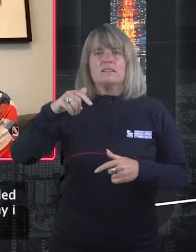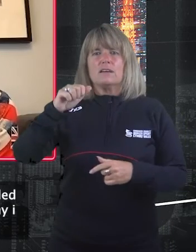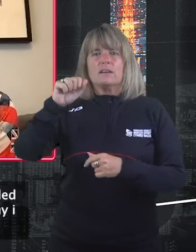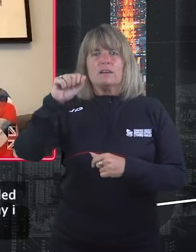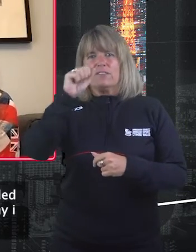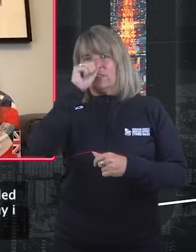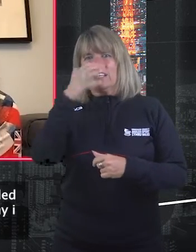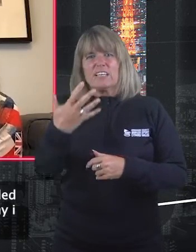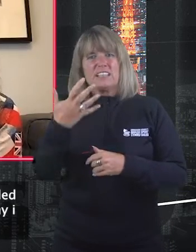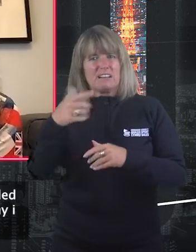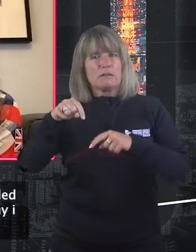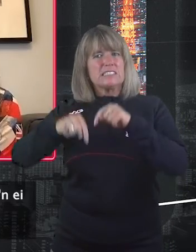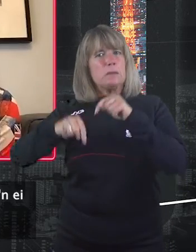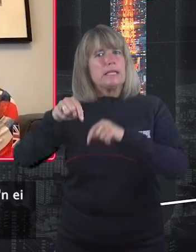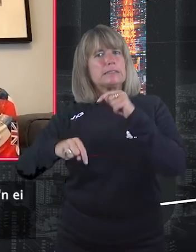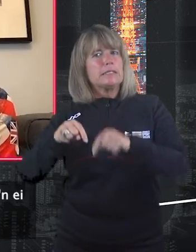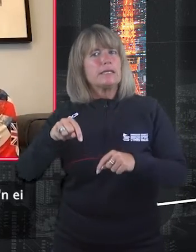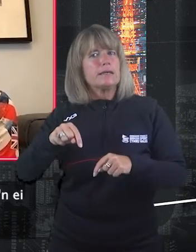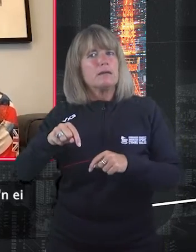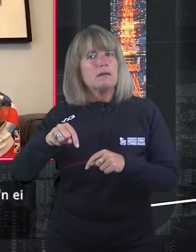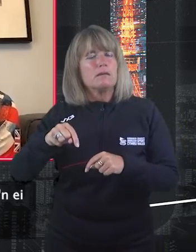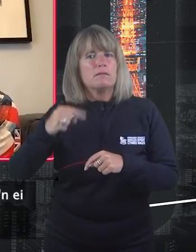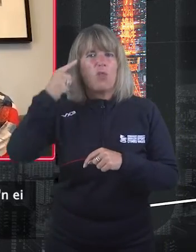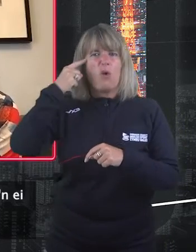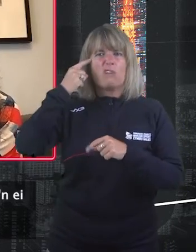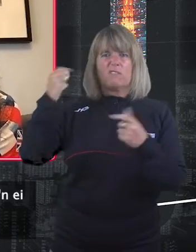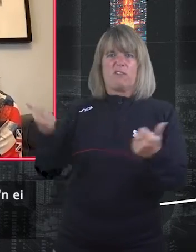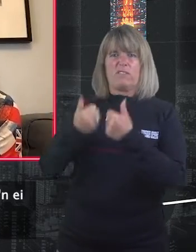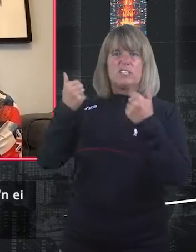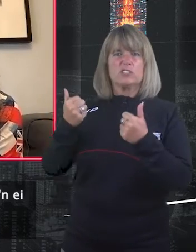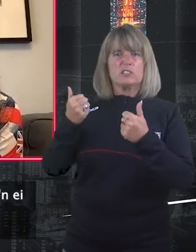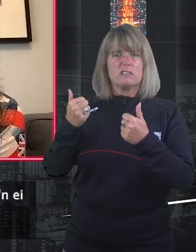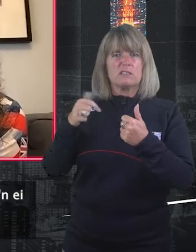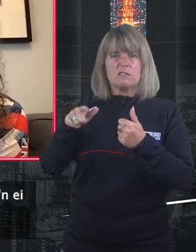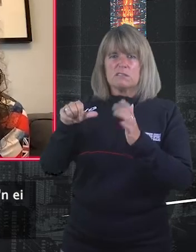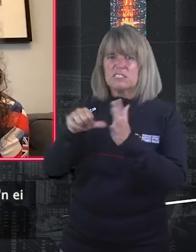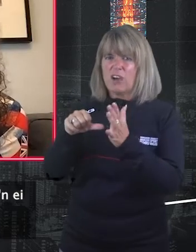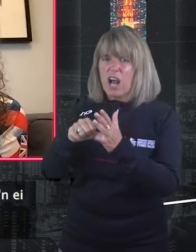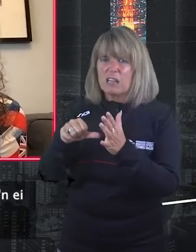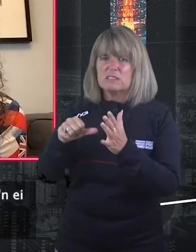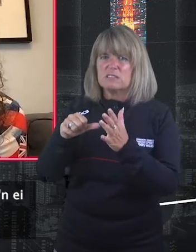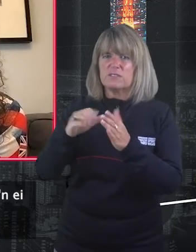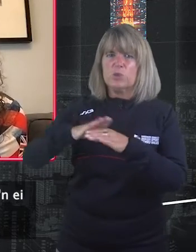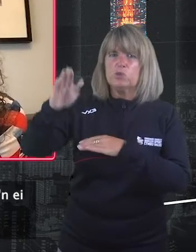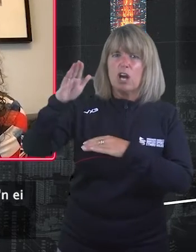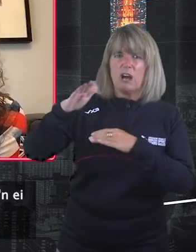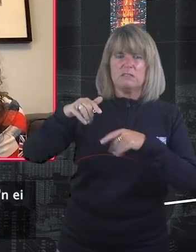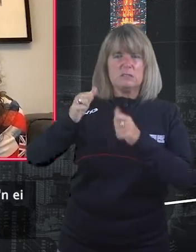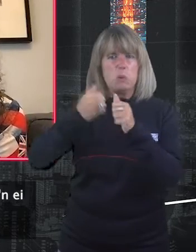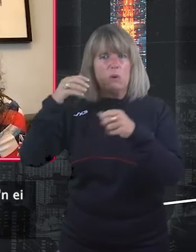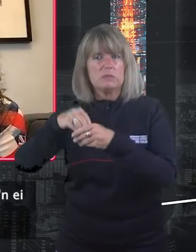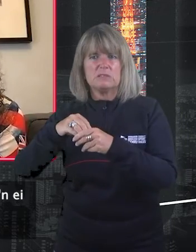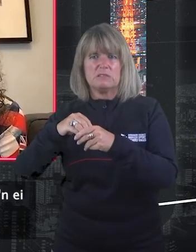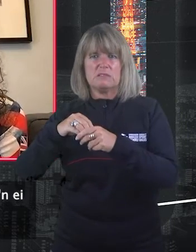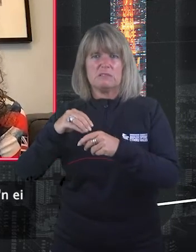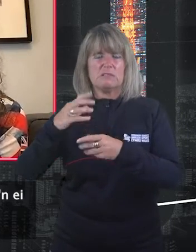you know, I thought all of that was gone. And that was a really difficult period, because I thought that the thing I loved most had been taken away.